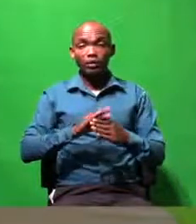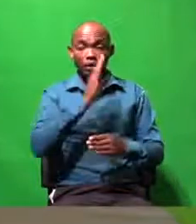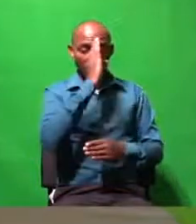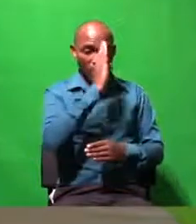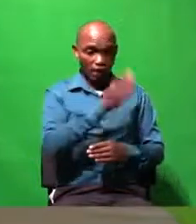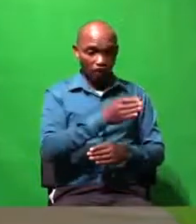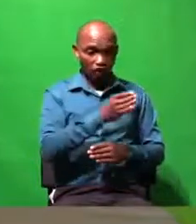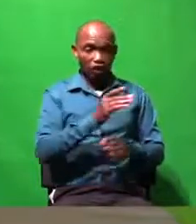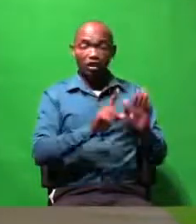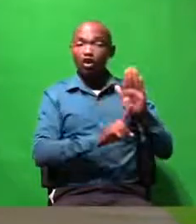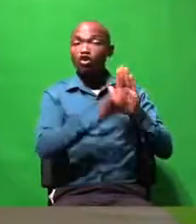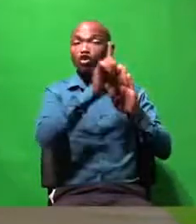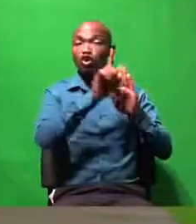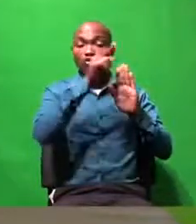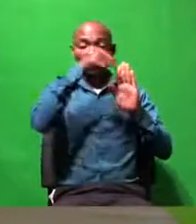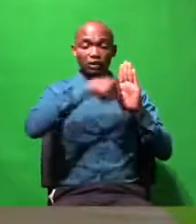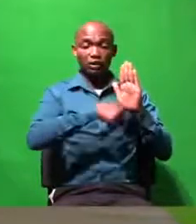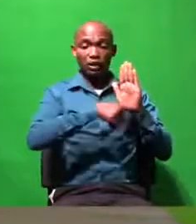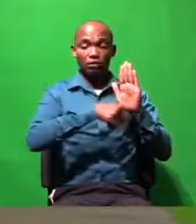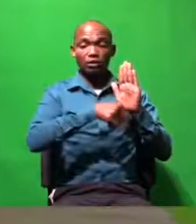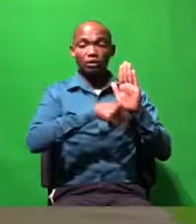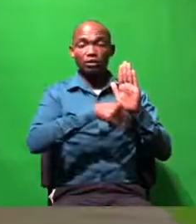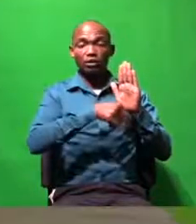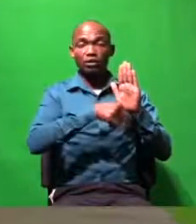north direction, south direction, and